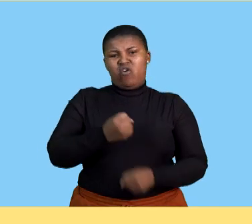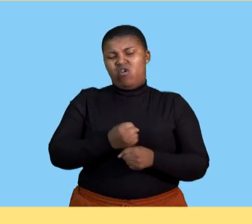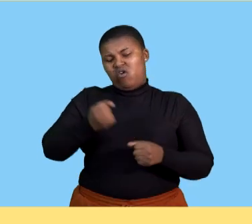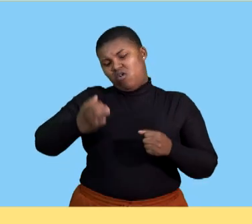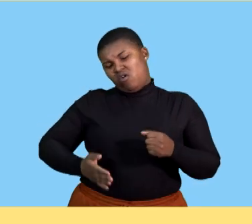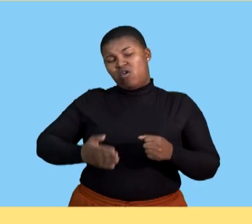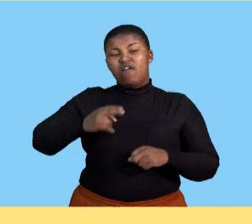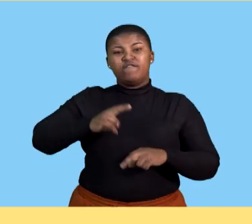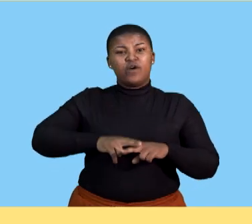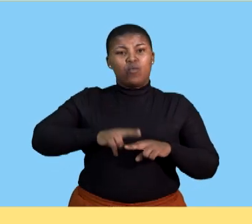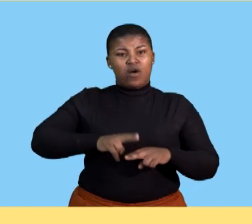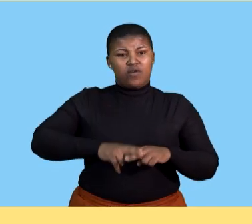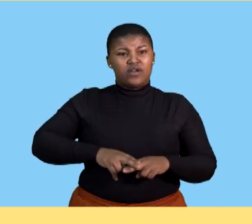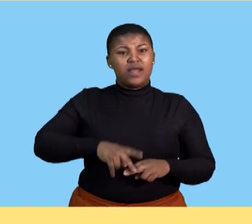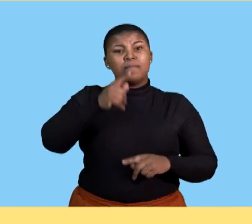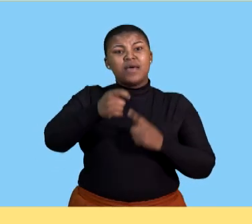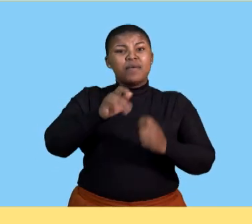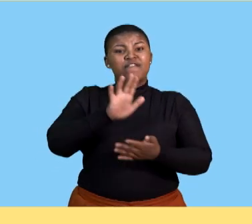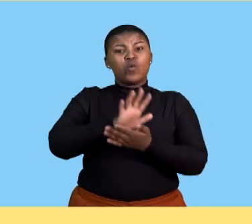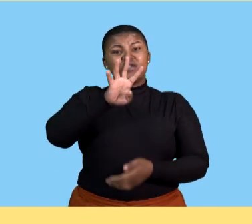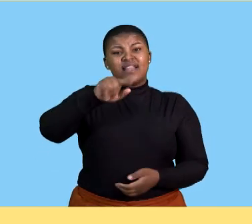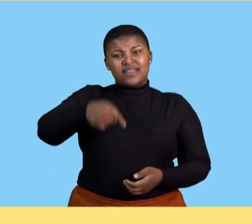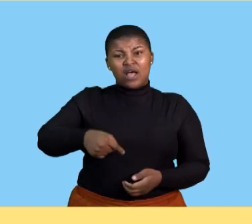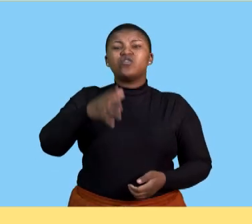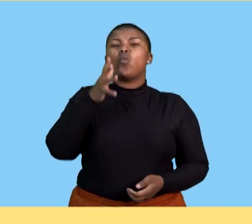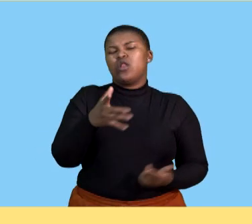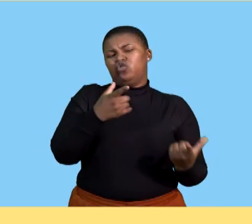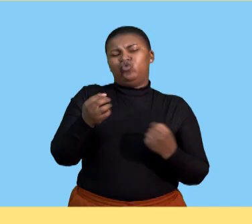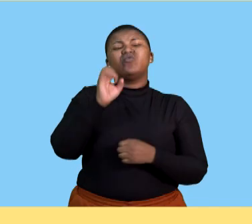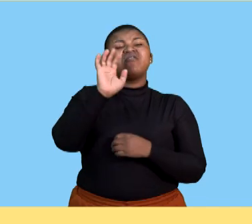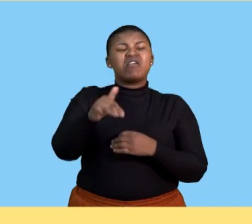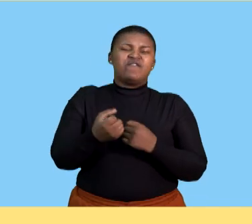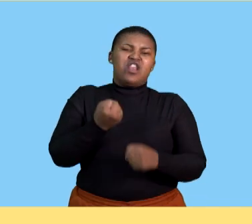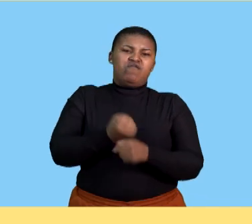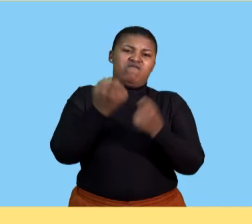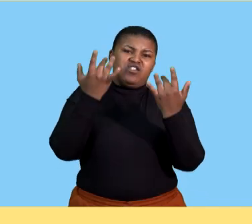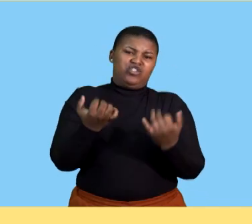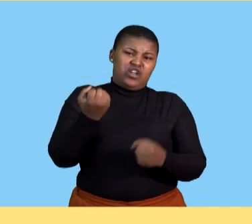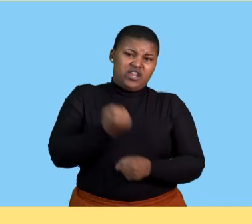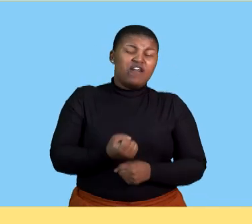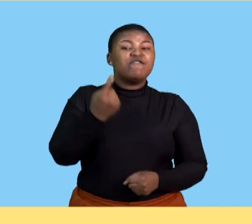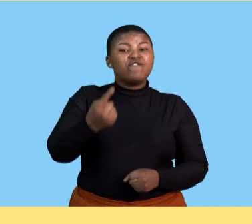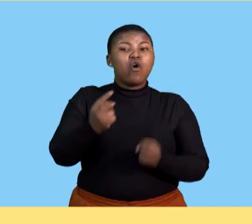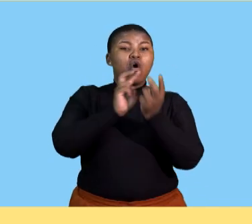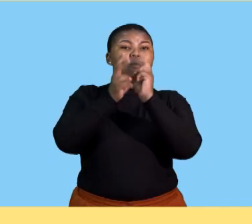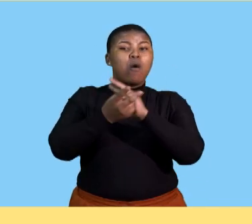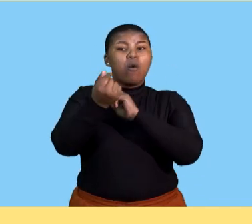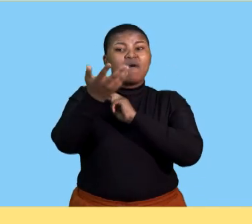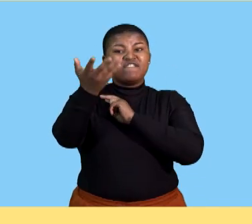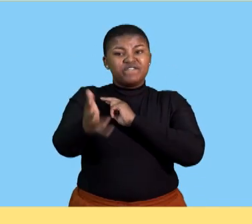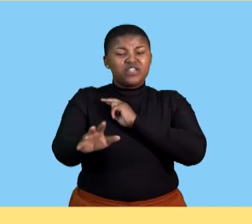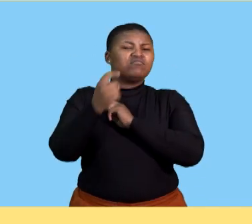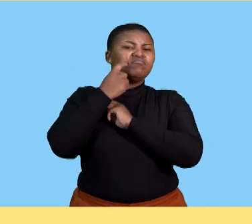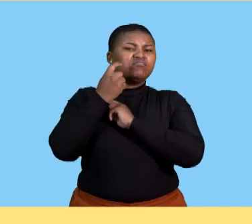Then, payments of 14,000 will be made during the next financial year on the loan. This